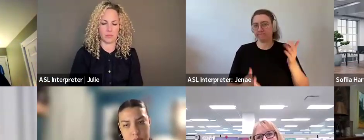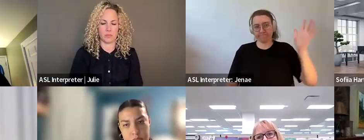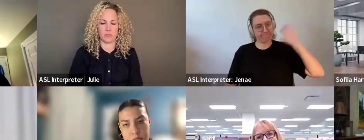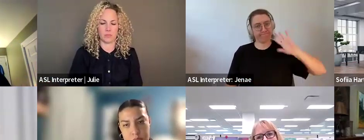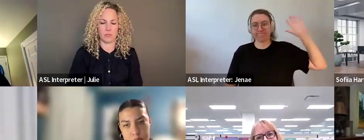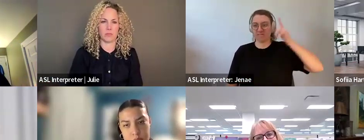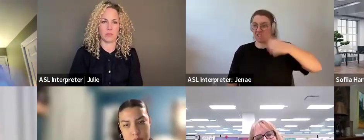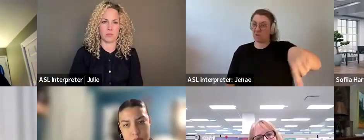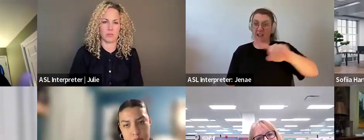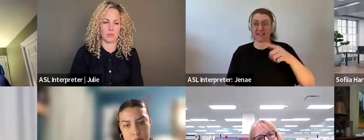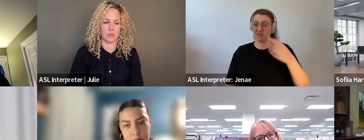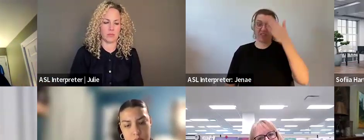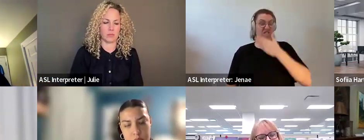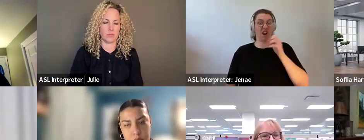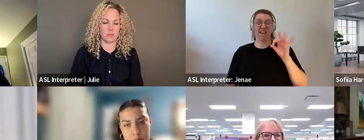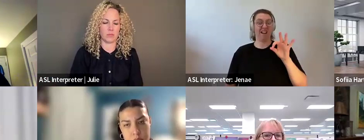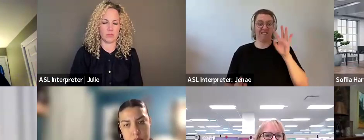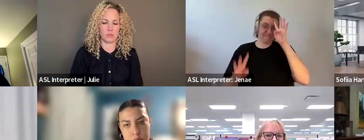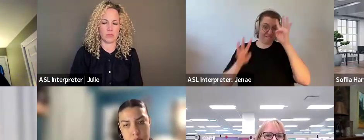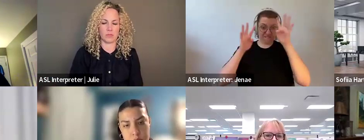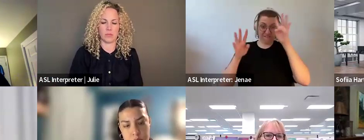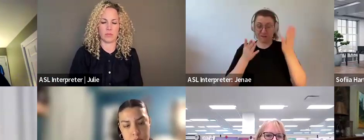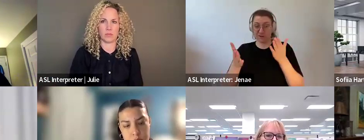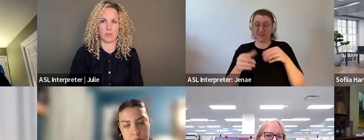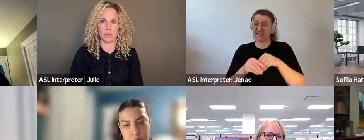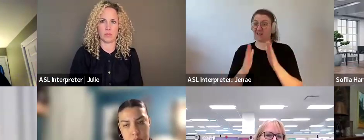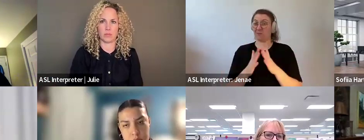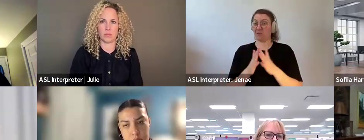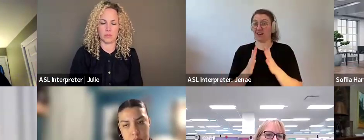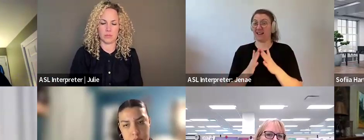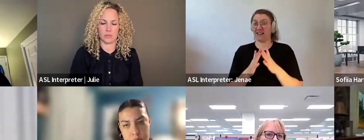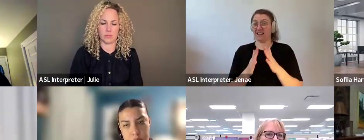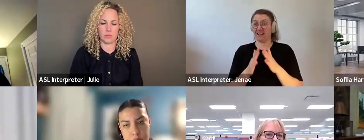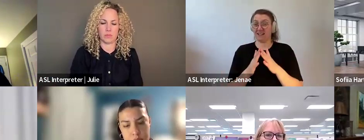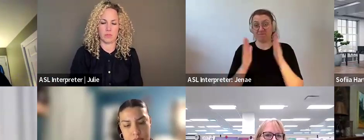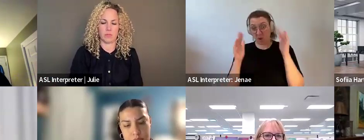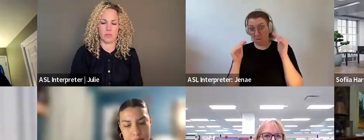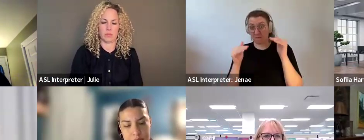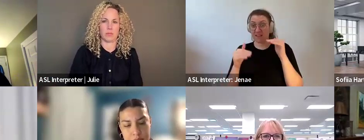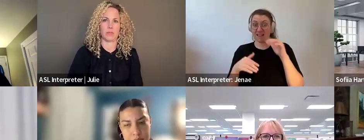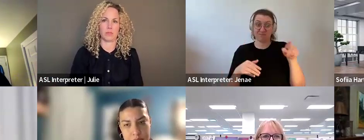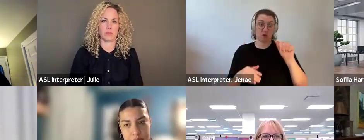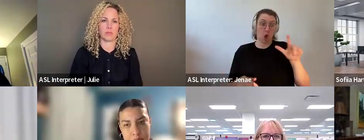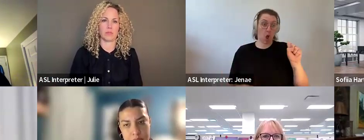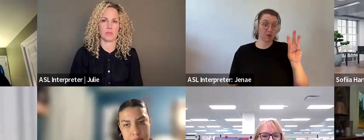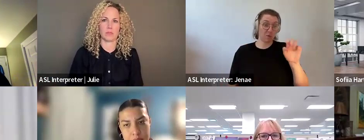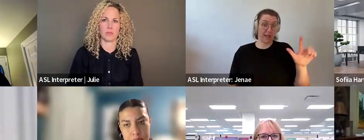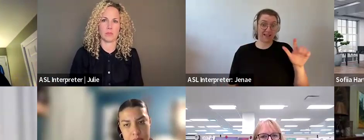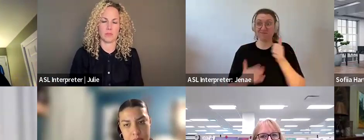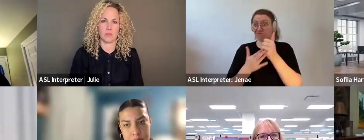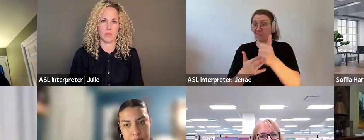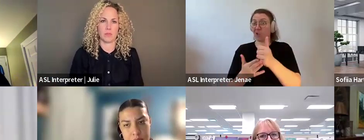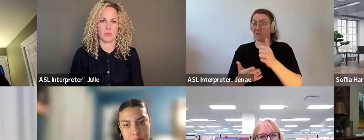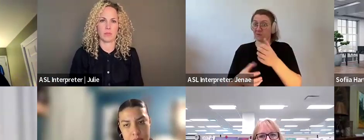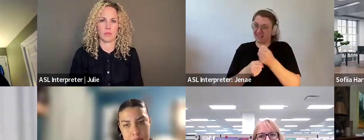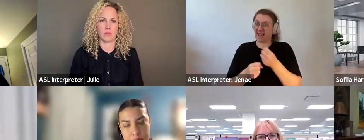guys are at the forefront of innovating services in the community, and hopefully Allswell can help you guys get some staff to be able to